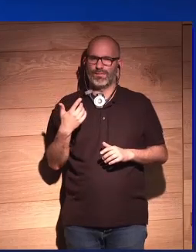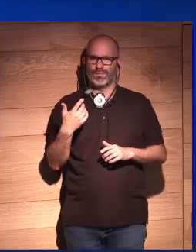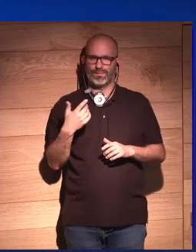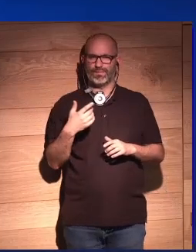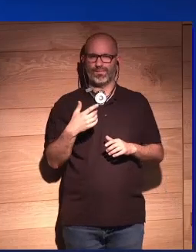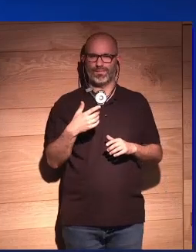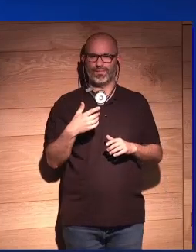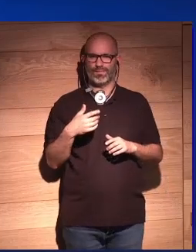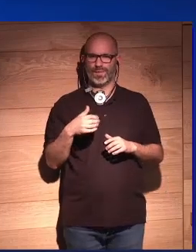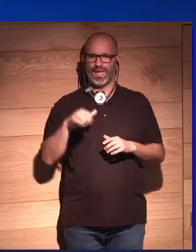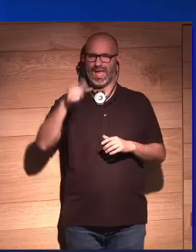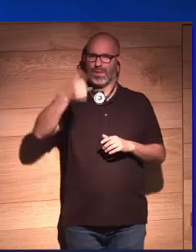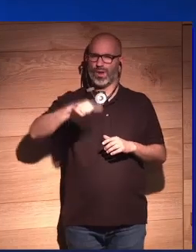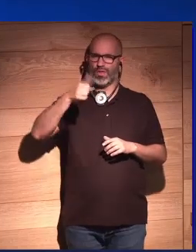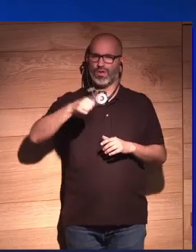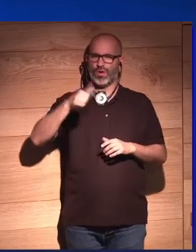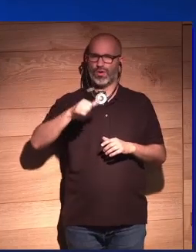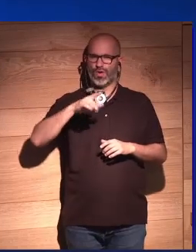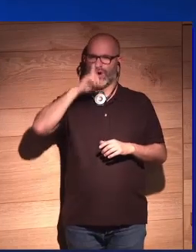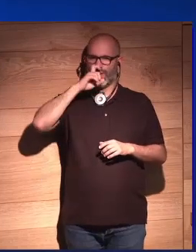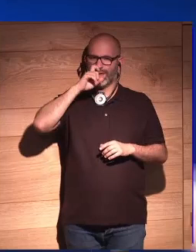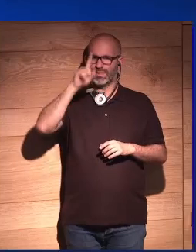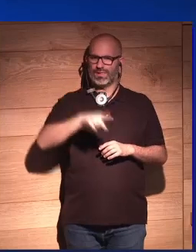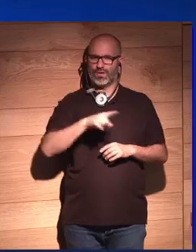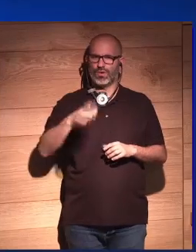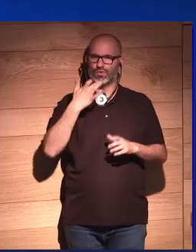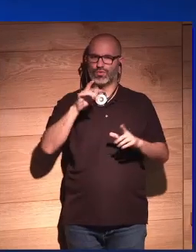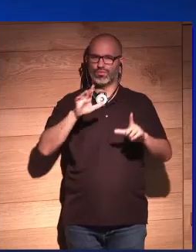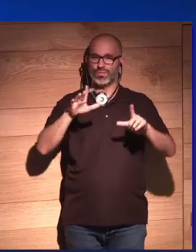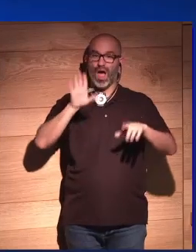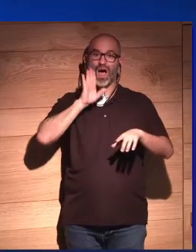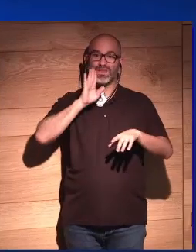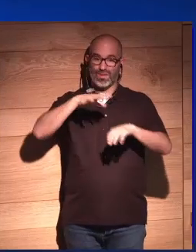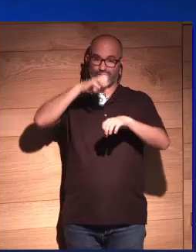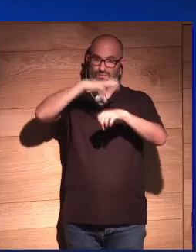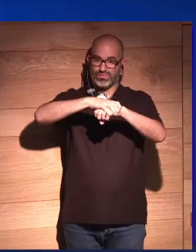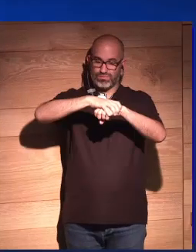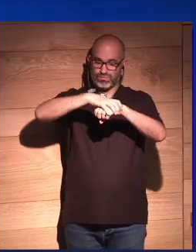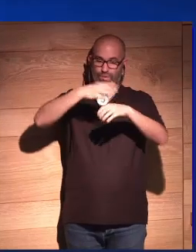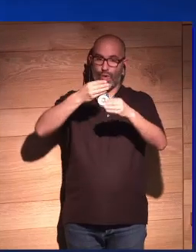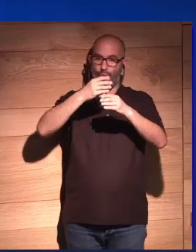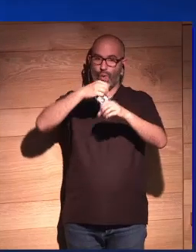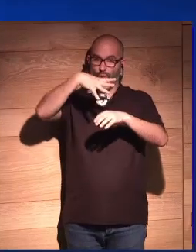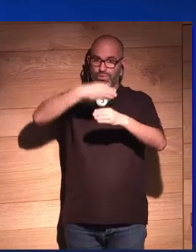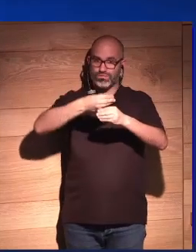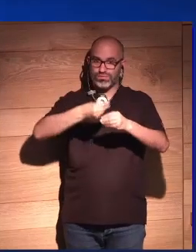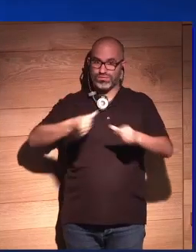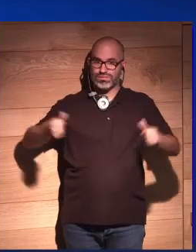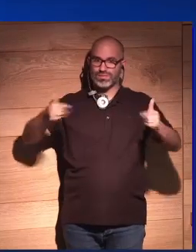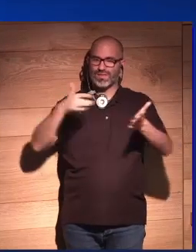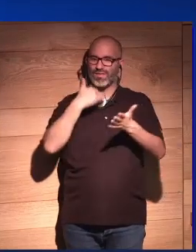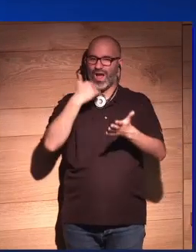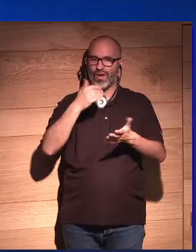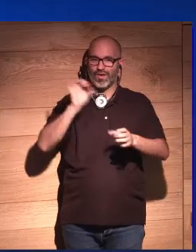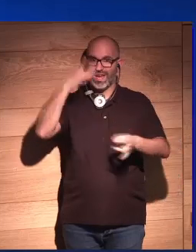another person's experience. And so it's like, so what is the body anymore? You know, these technologies help us